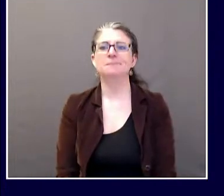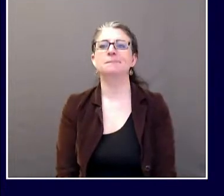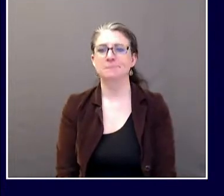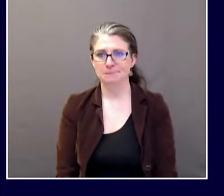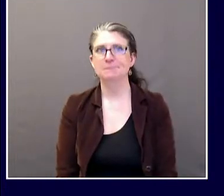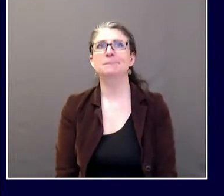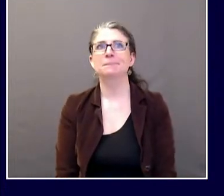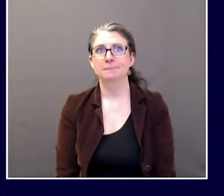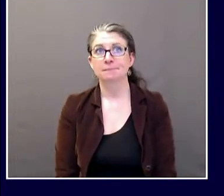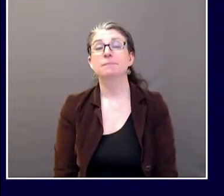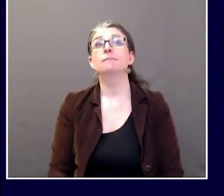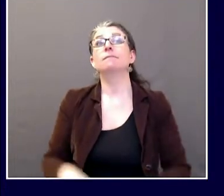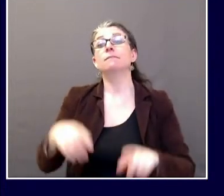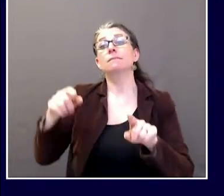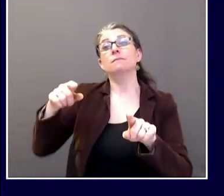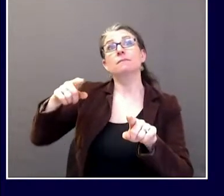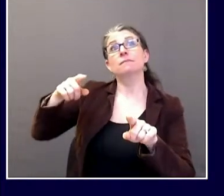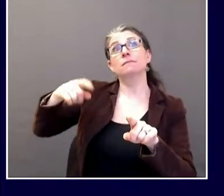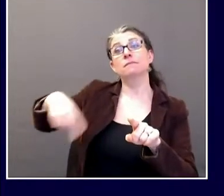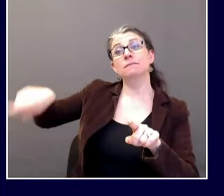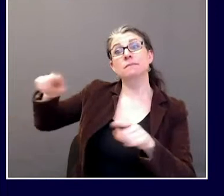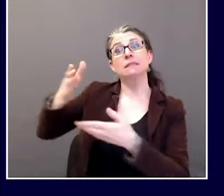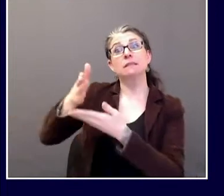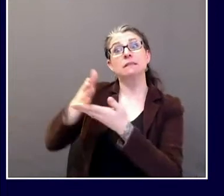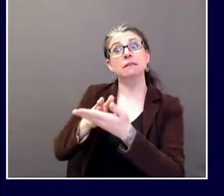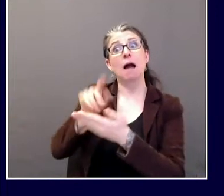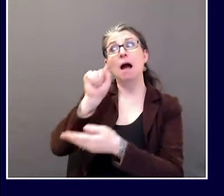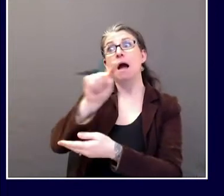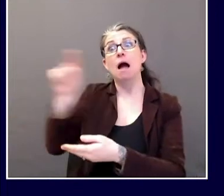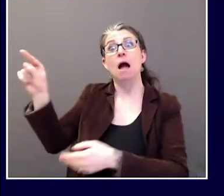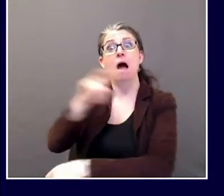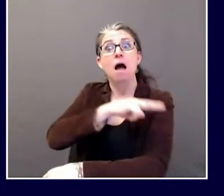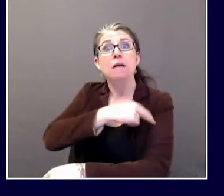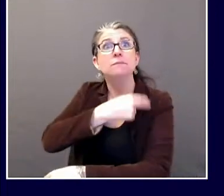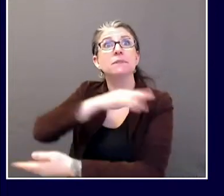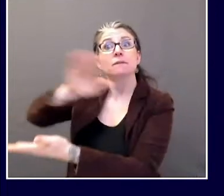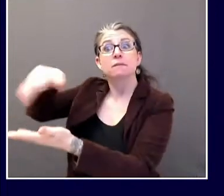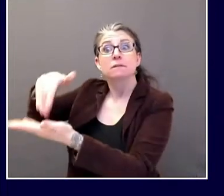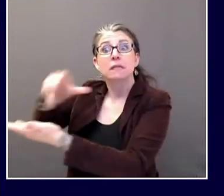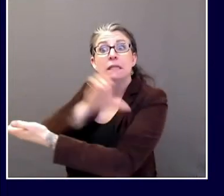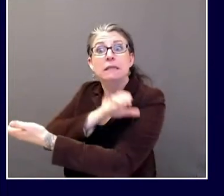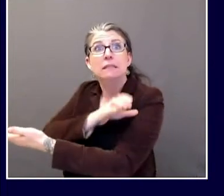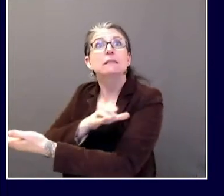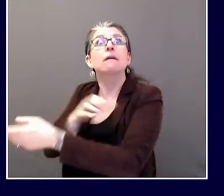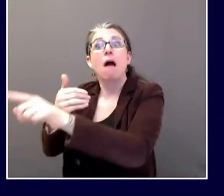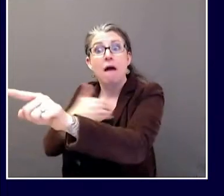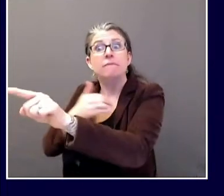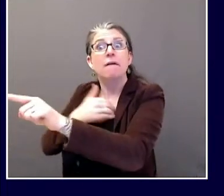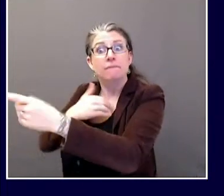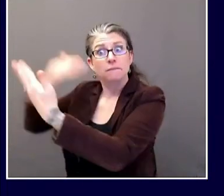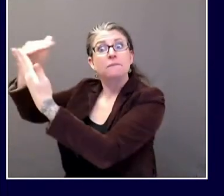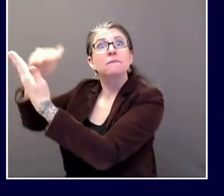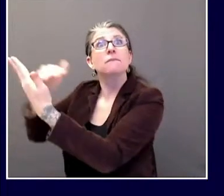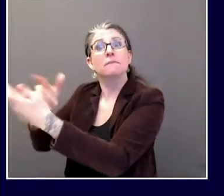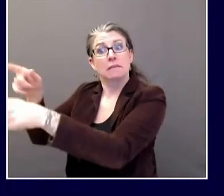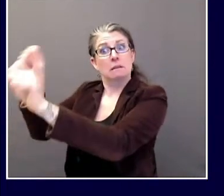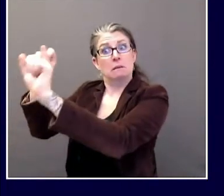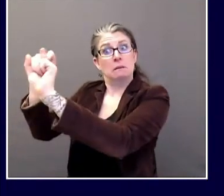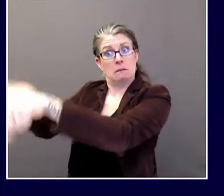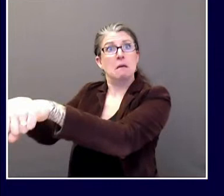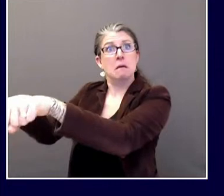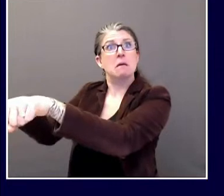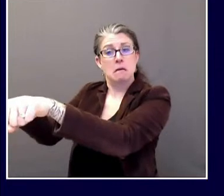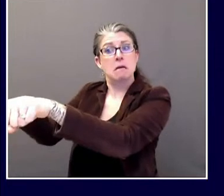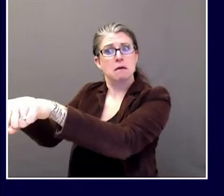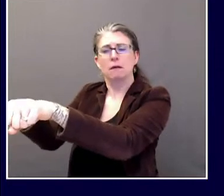of pre-registration now or in the very near future. But as of right now, we are working still to bring